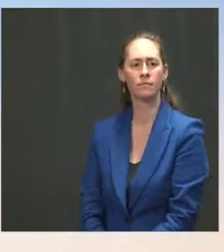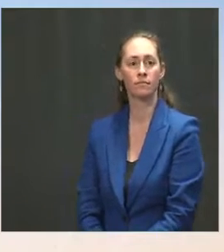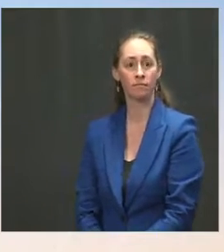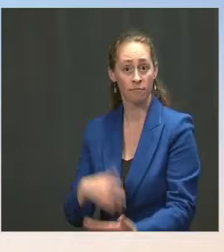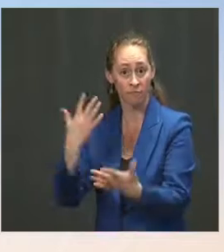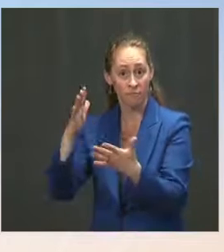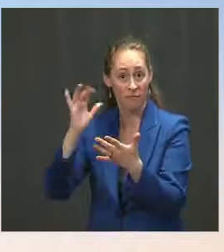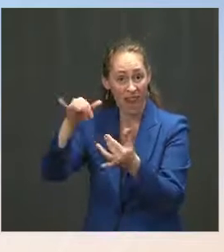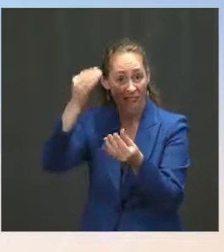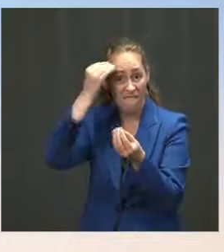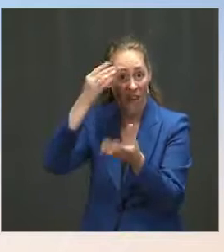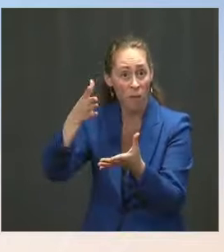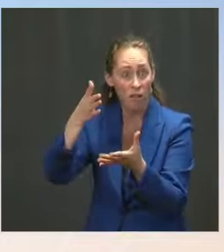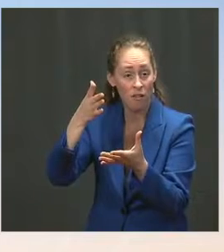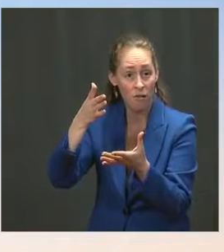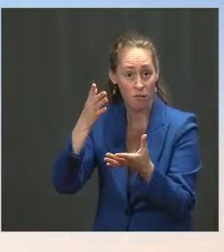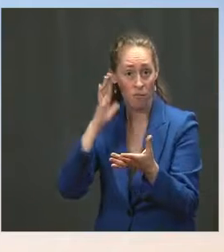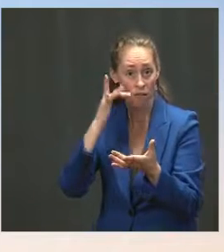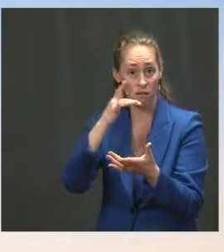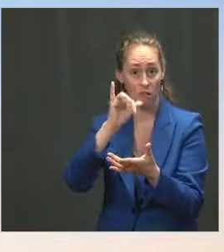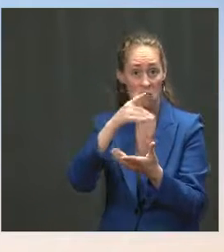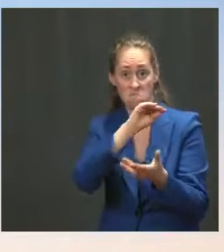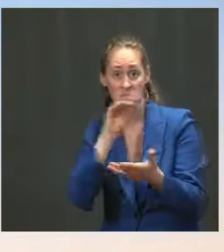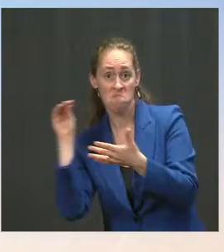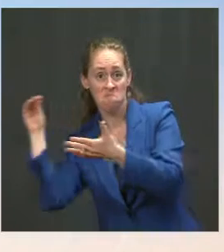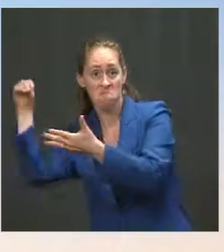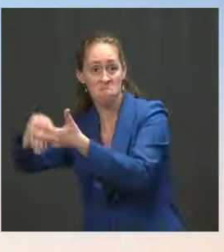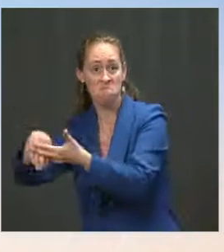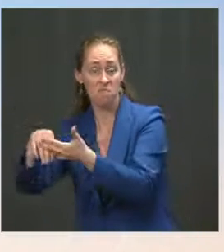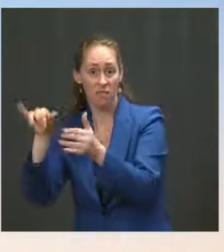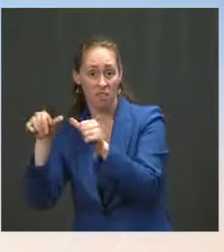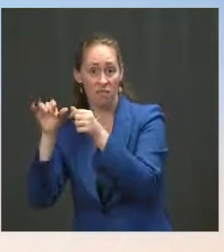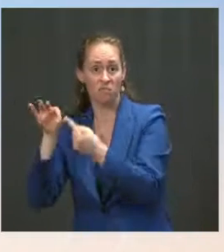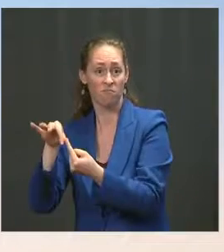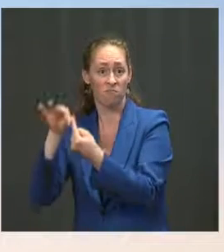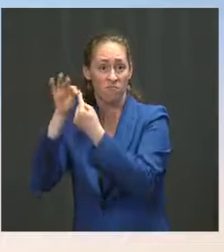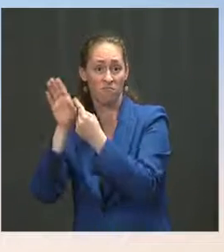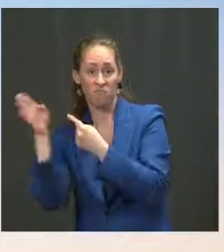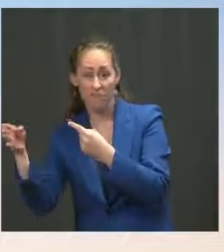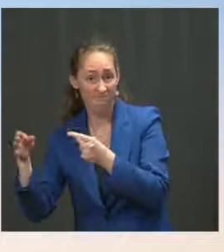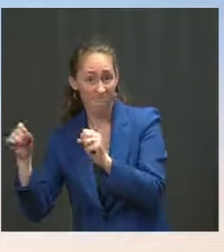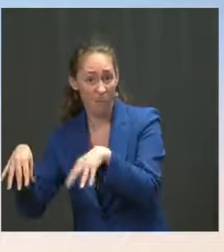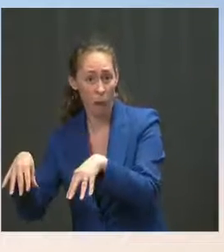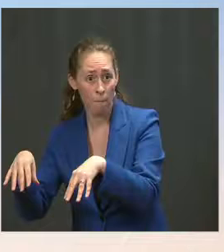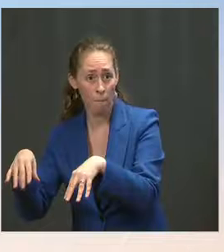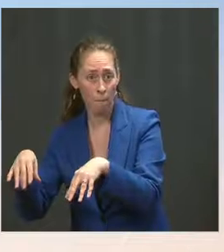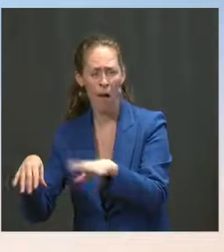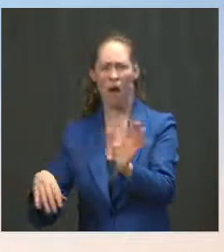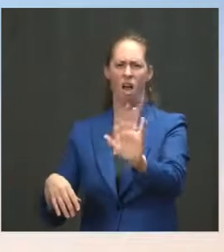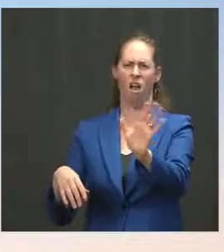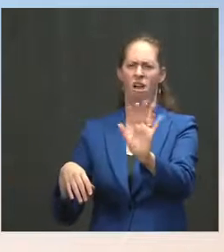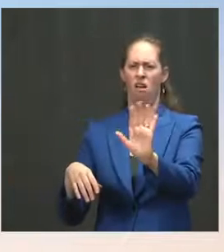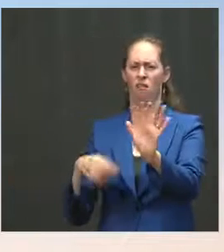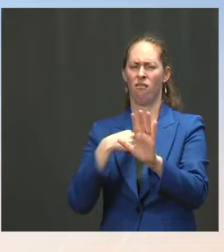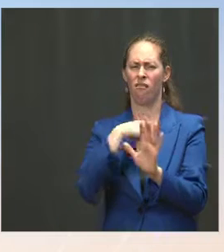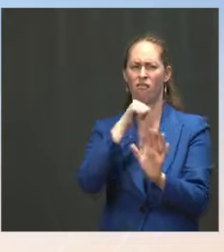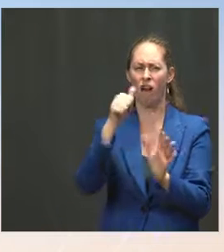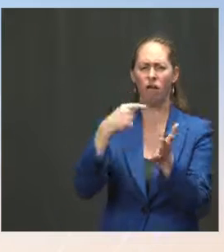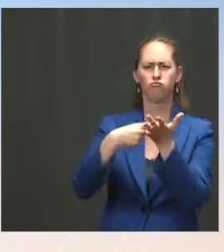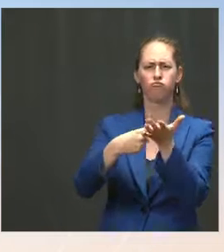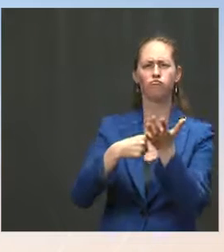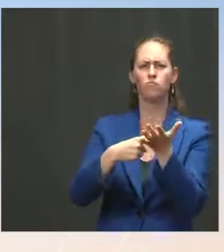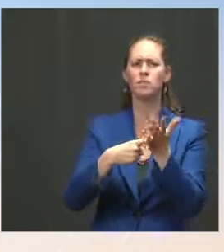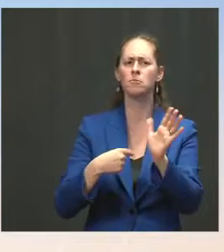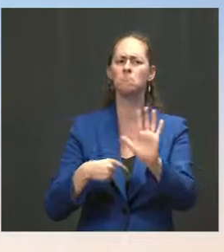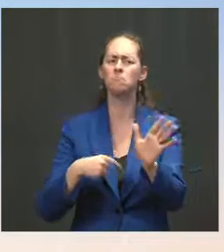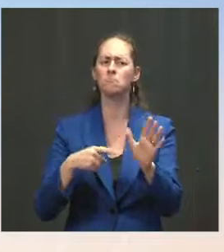there's a standard precedent we're looking for Congress to follow. Go ahead. Go ahead. I appreciate it. There's still roughly